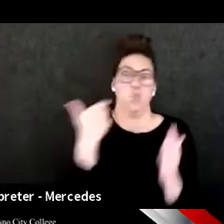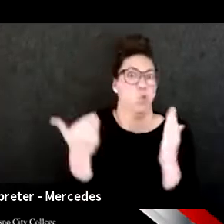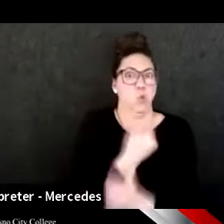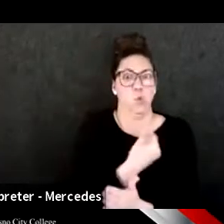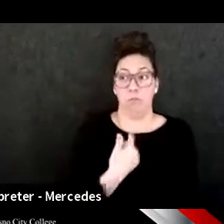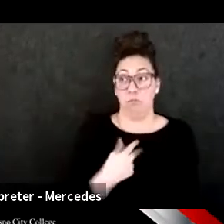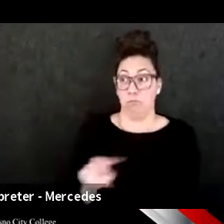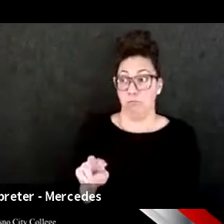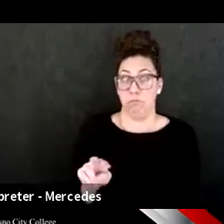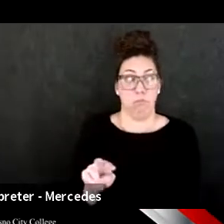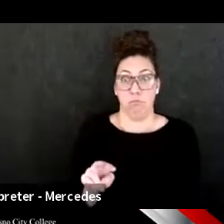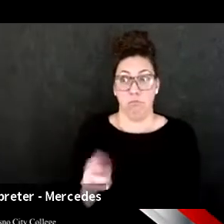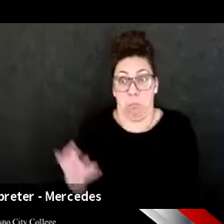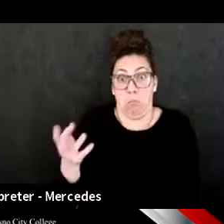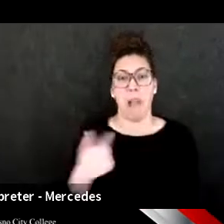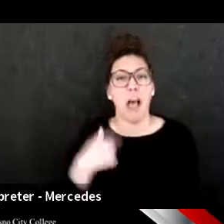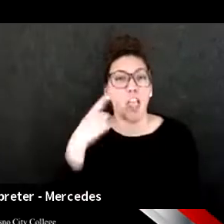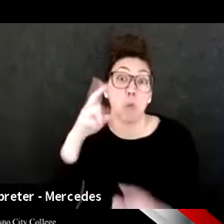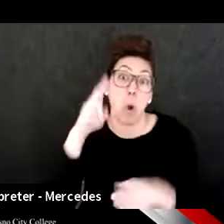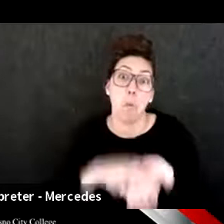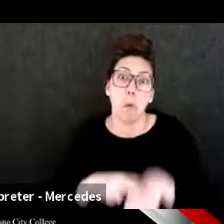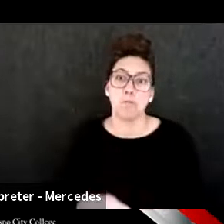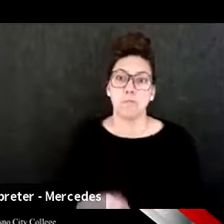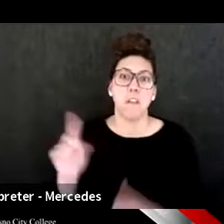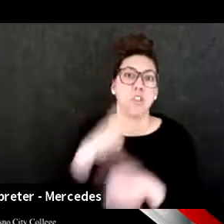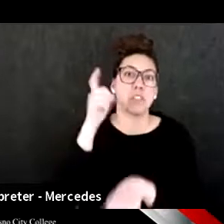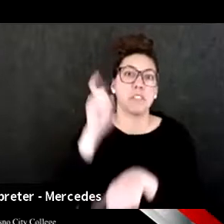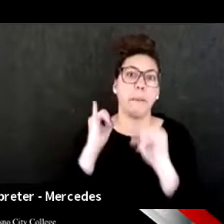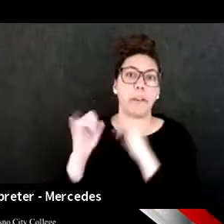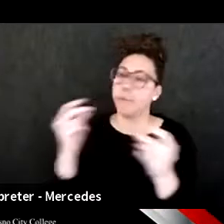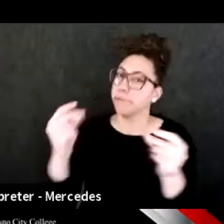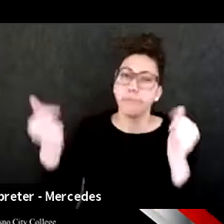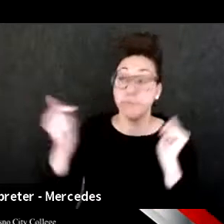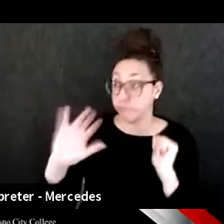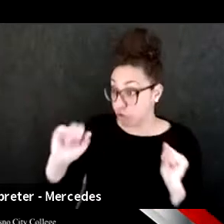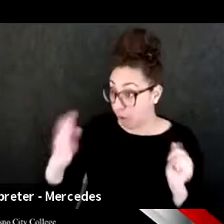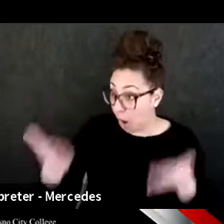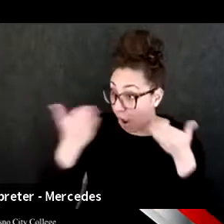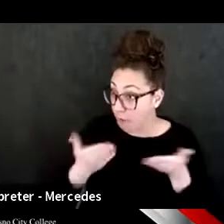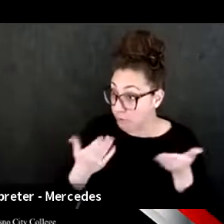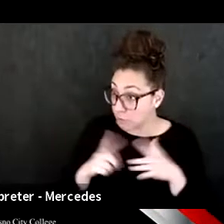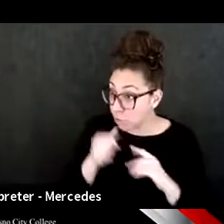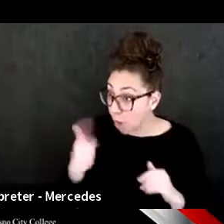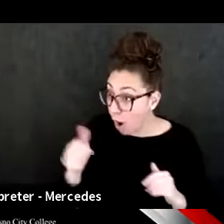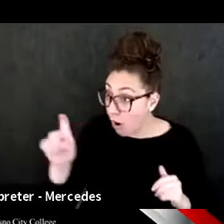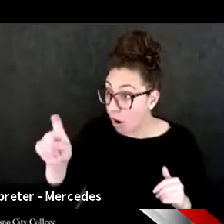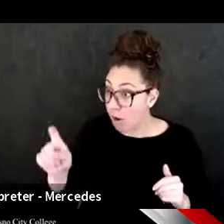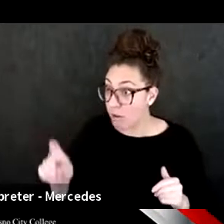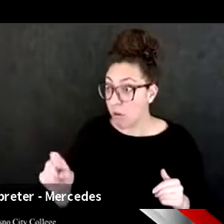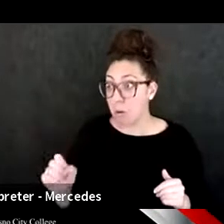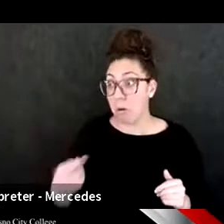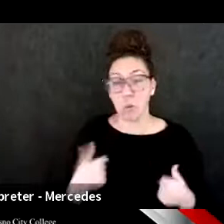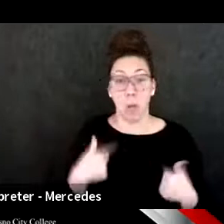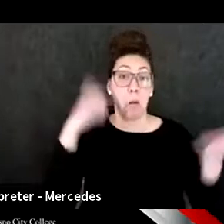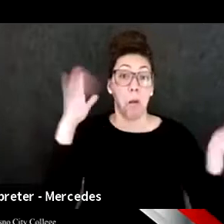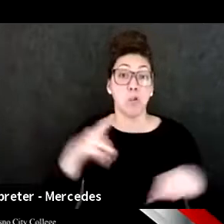be how people get hired in community colleges. It's pretty different from K-12 I came to learn later that really wasn't the case.